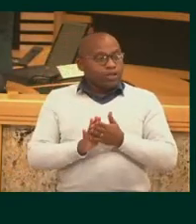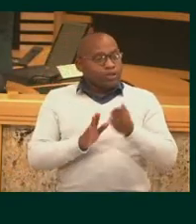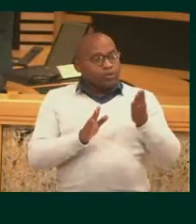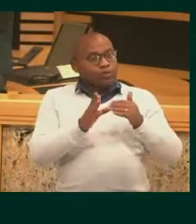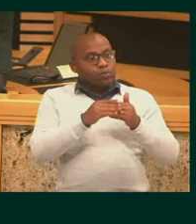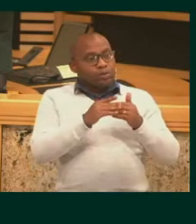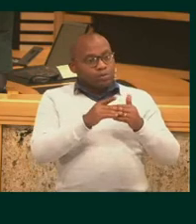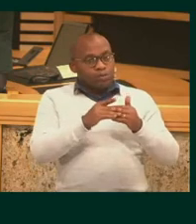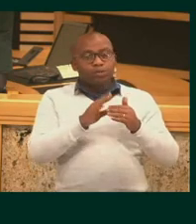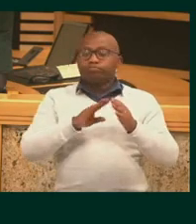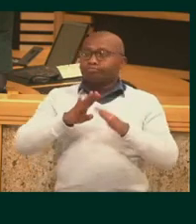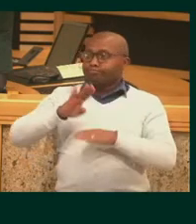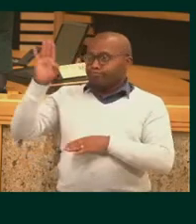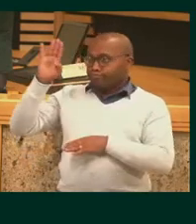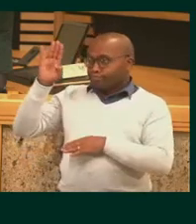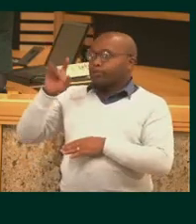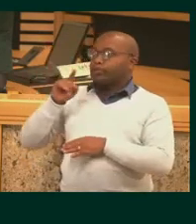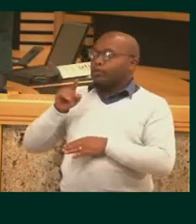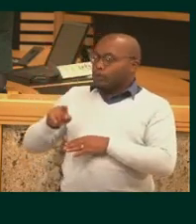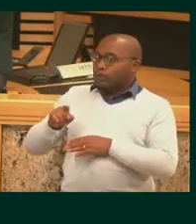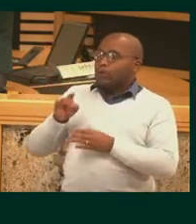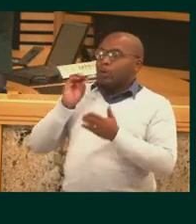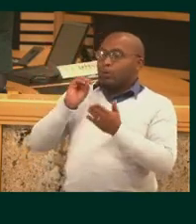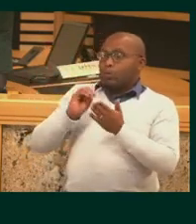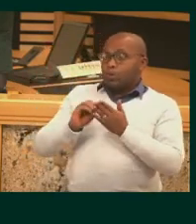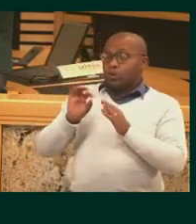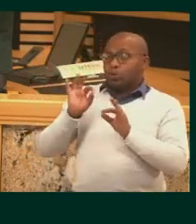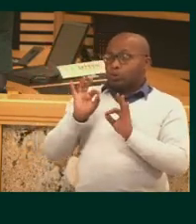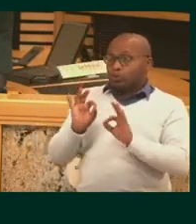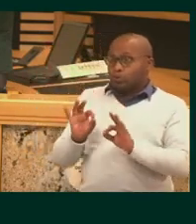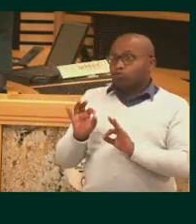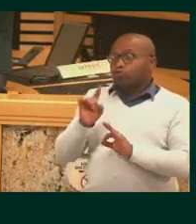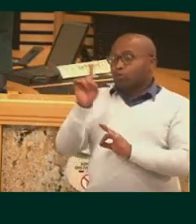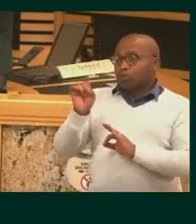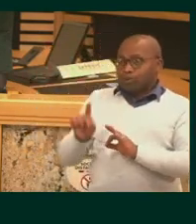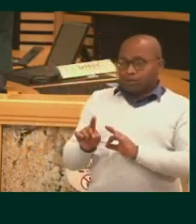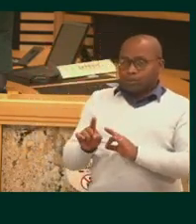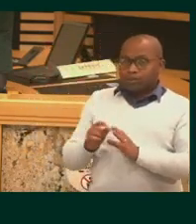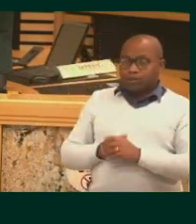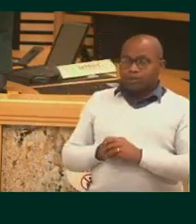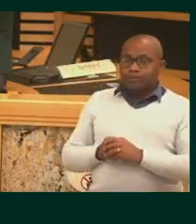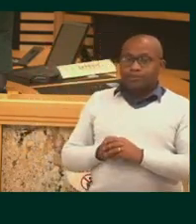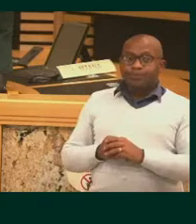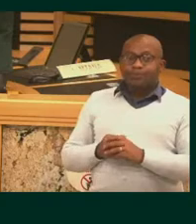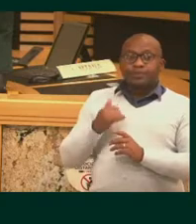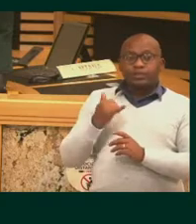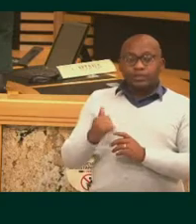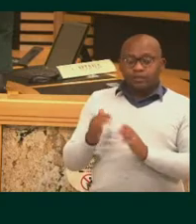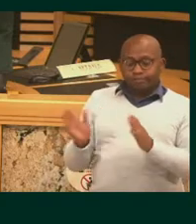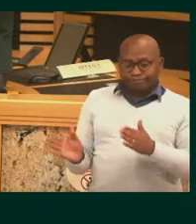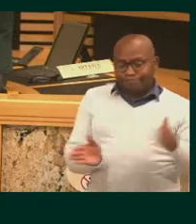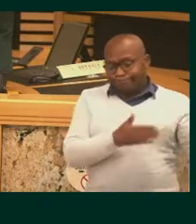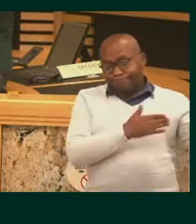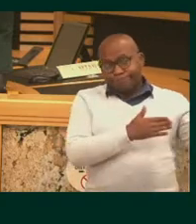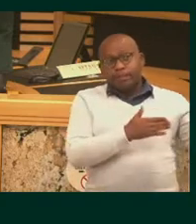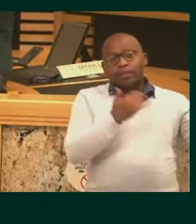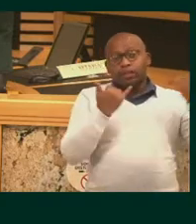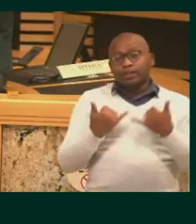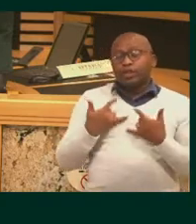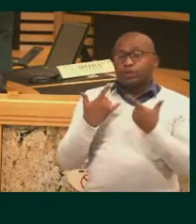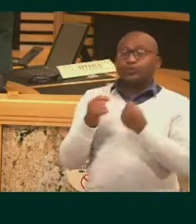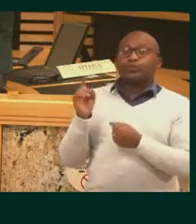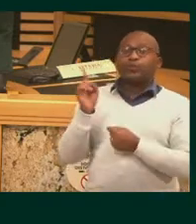statements thanks to you as well we are now going straight to the question paper questions for oral